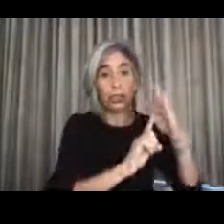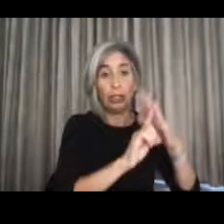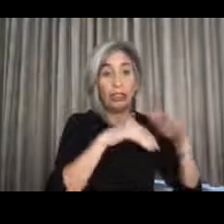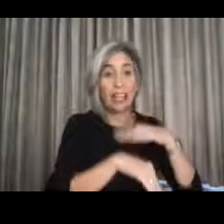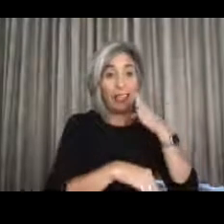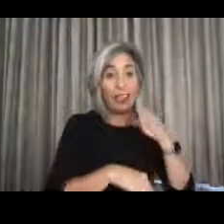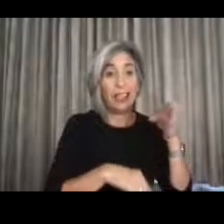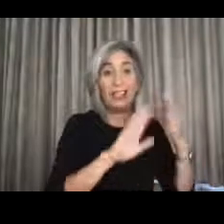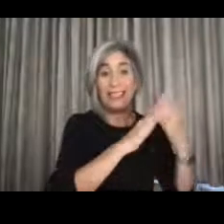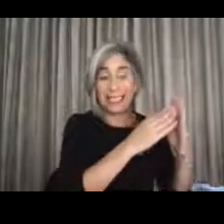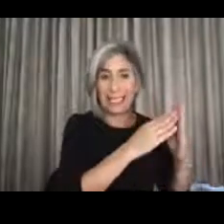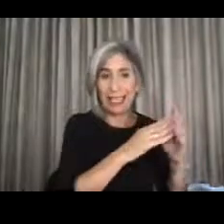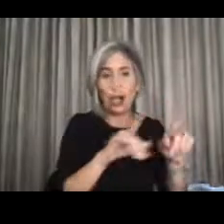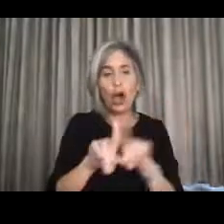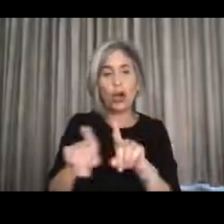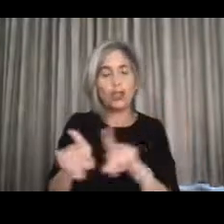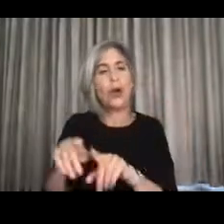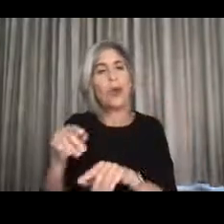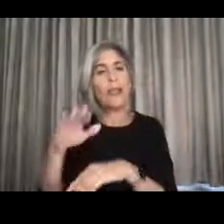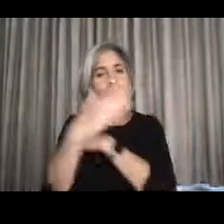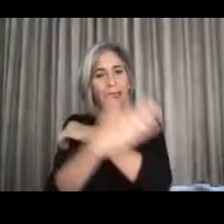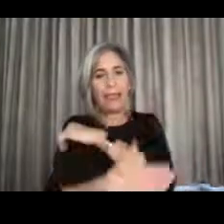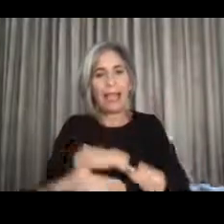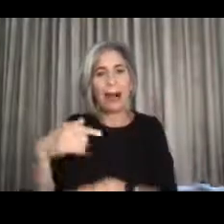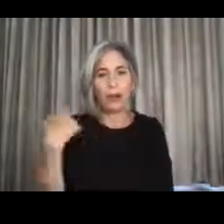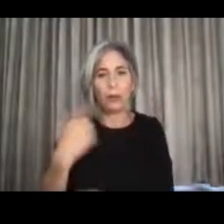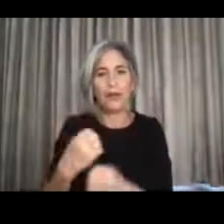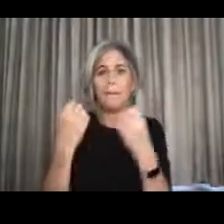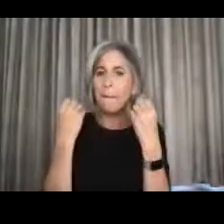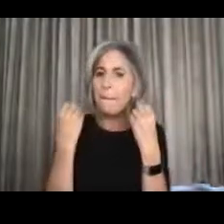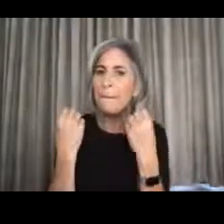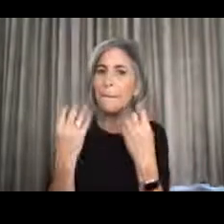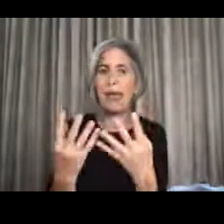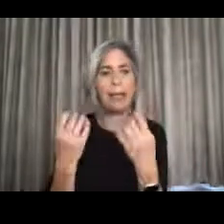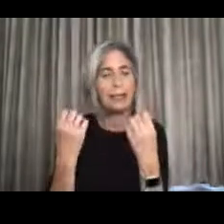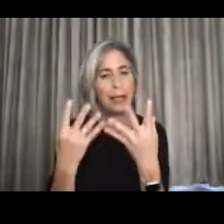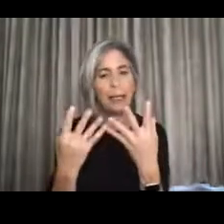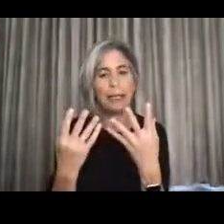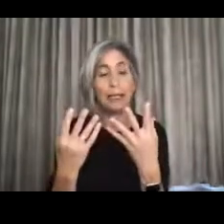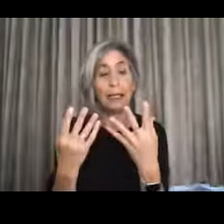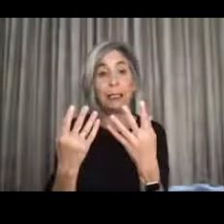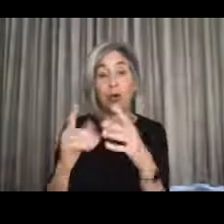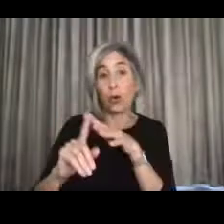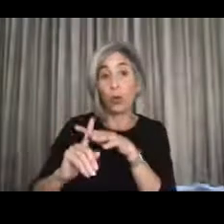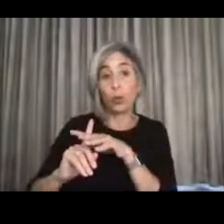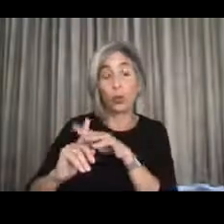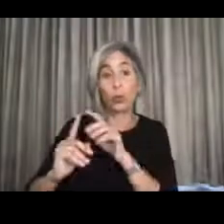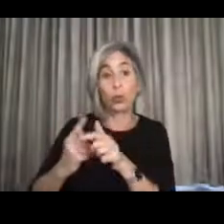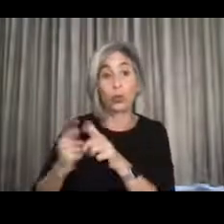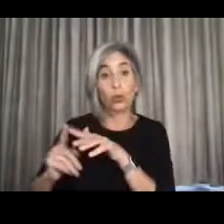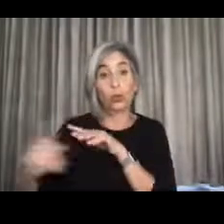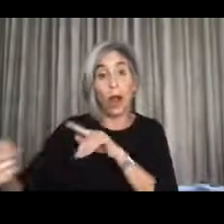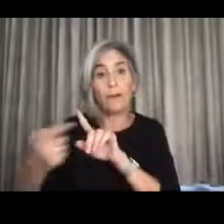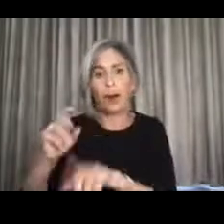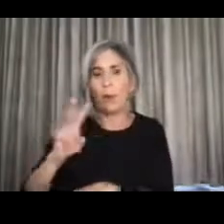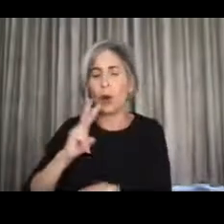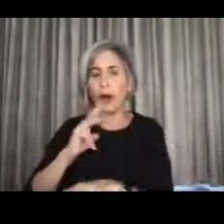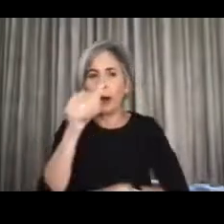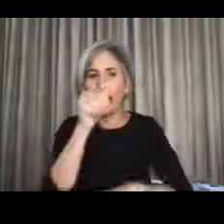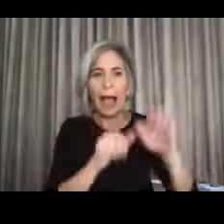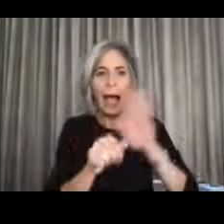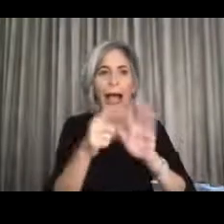and we even have a pet-friendly shelter as well. So again, you got to run from the water, hide from the wind, and go just far enough to